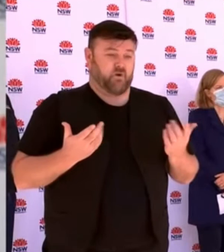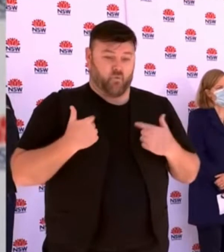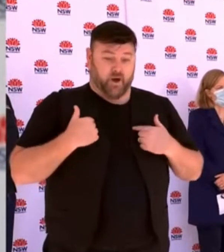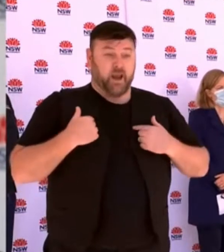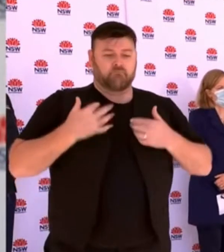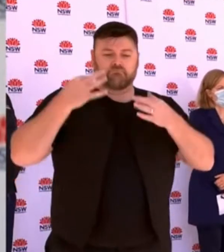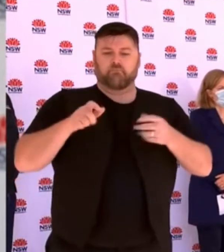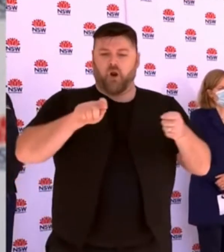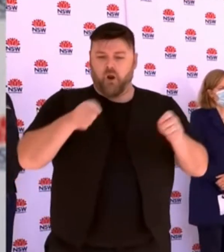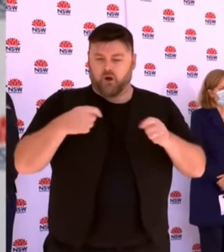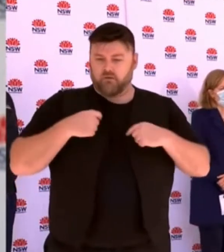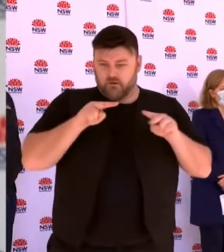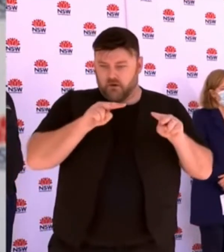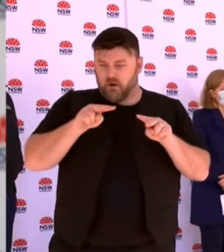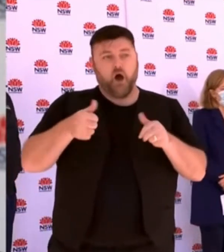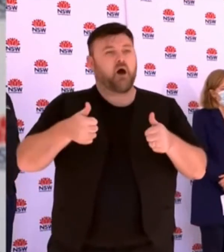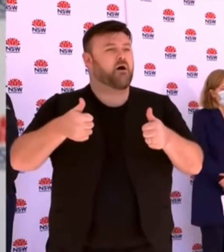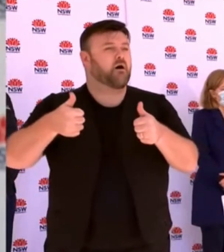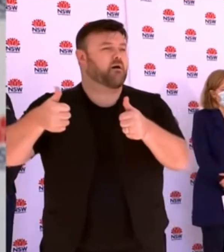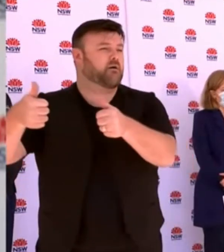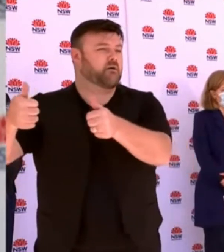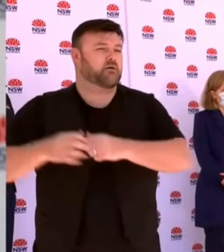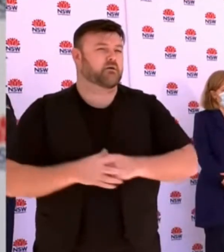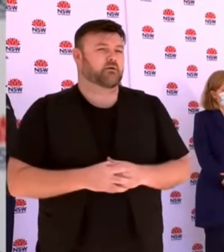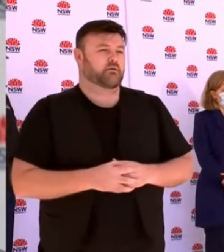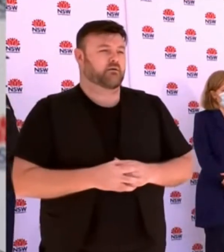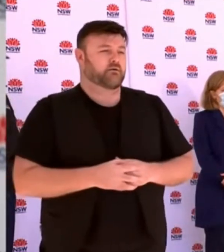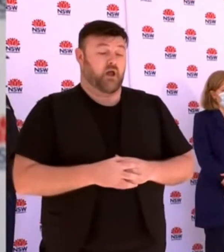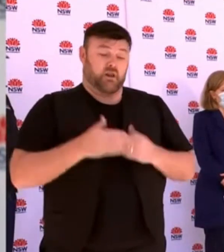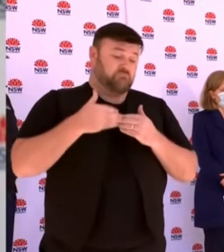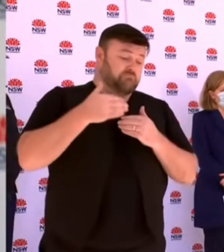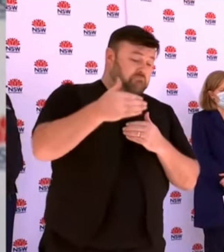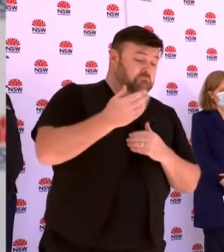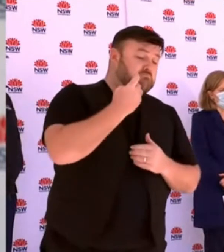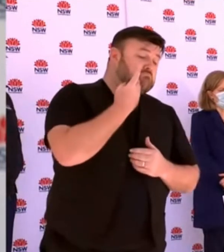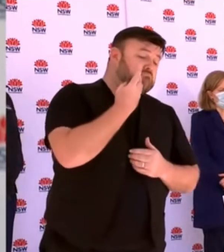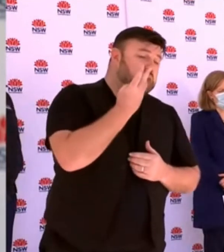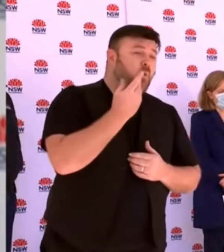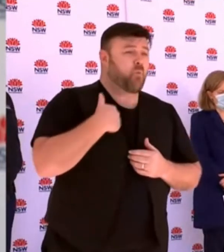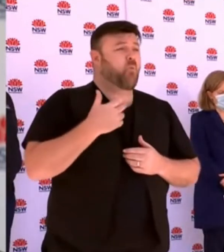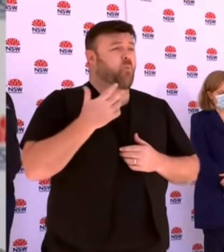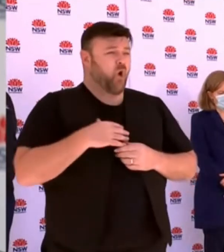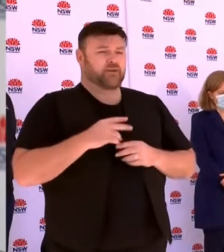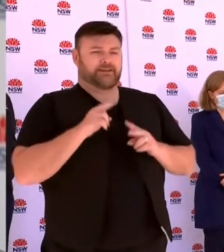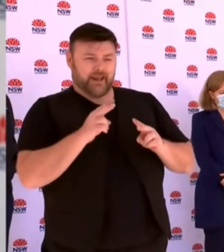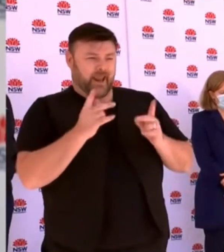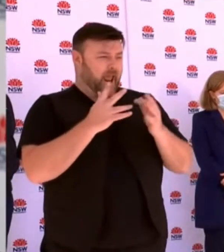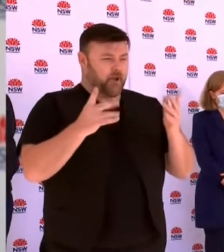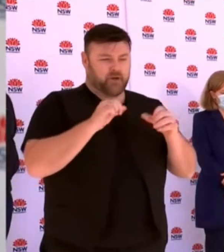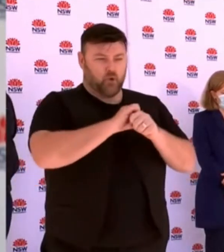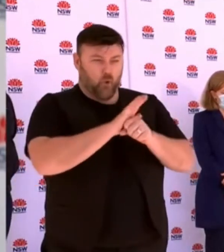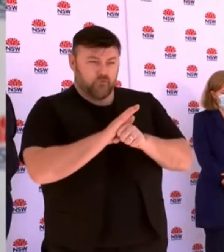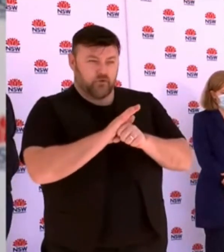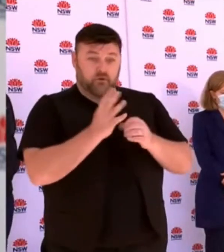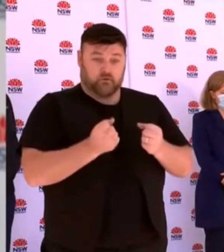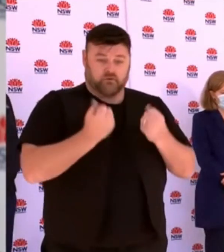that we thought it would. There's nothing surprising we've seen in the numbers, and of course, as the days go by, we want to see the numbers of people who've been exposed